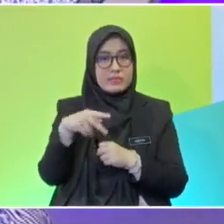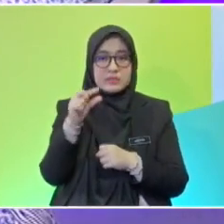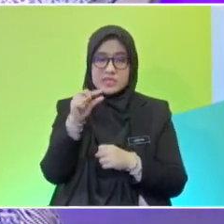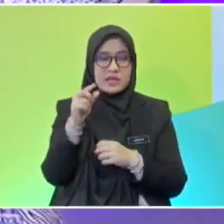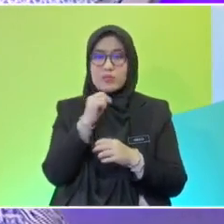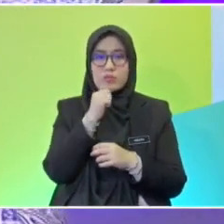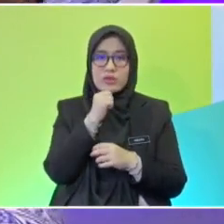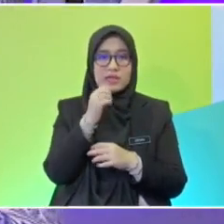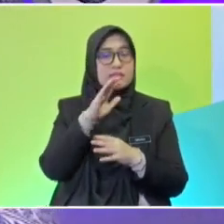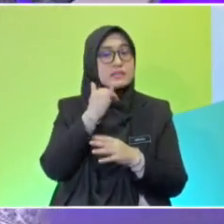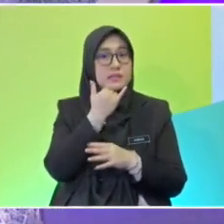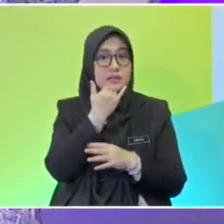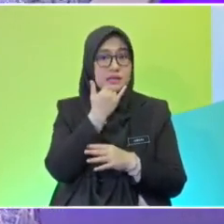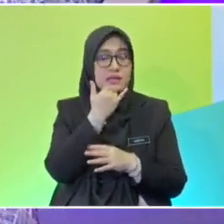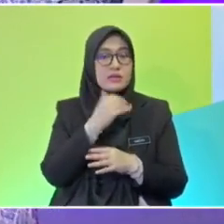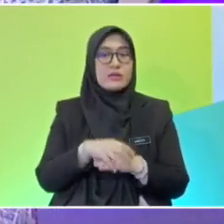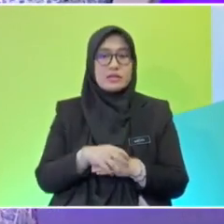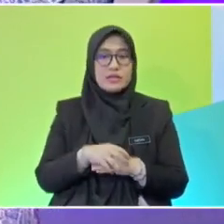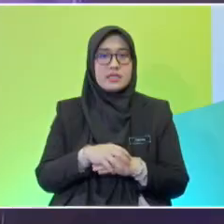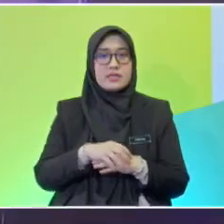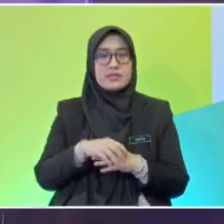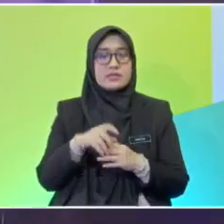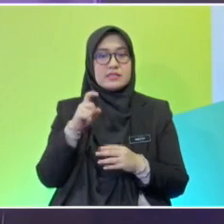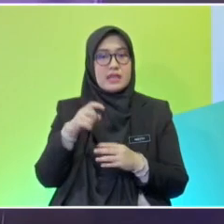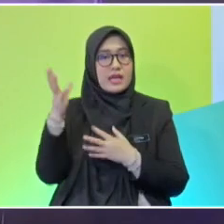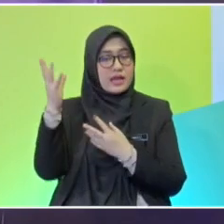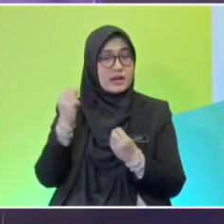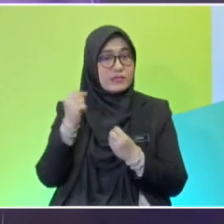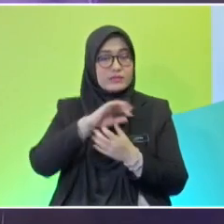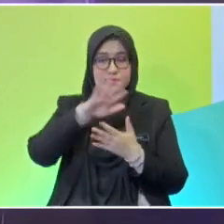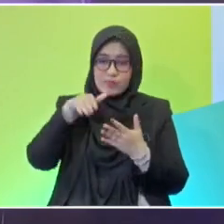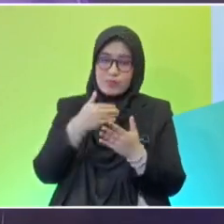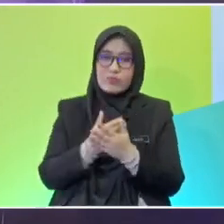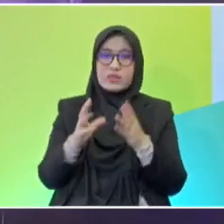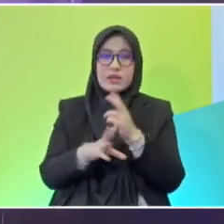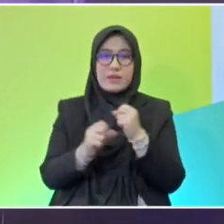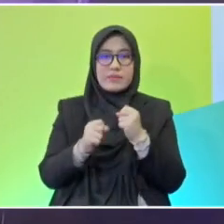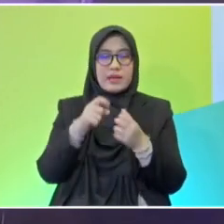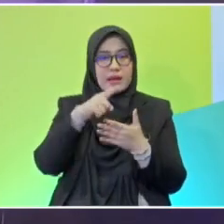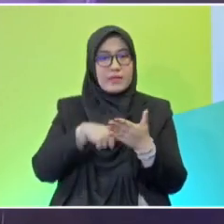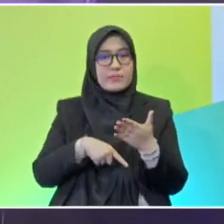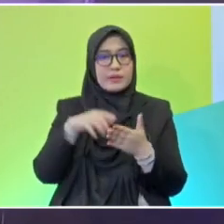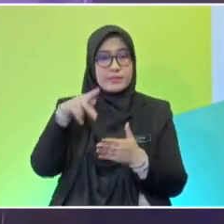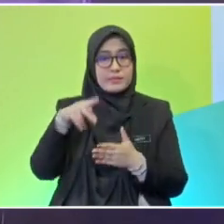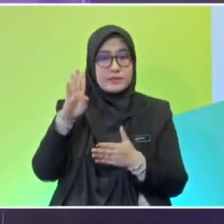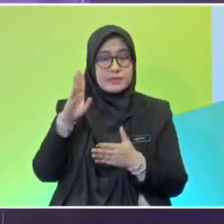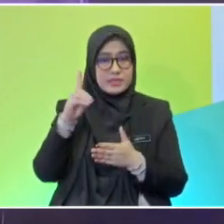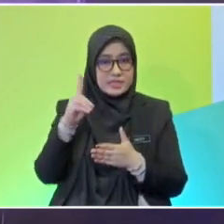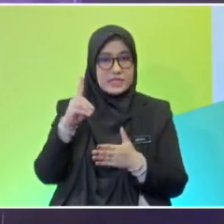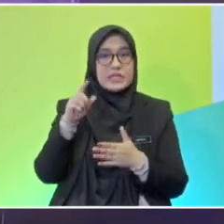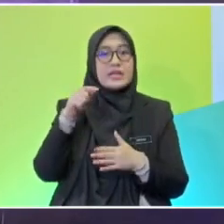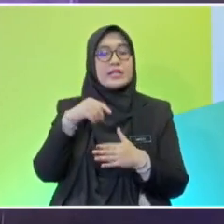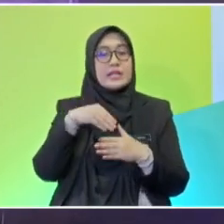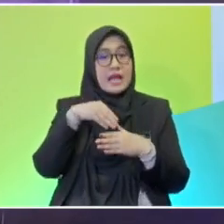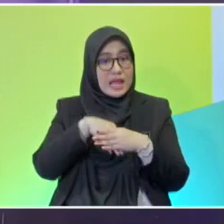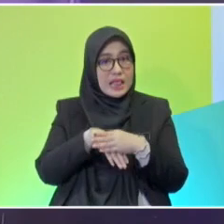overall concept. I hope now we get a better picture. All right, Ms. Suji, and that was a bit about the technical terms involved in PBD and also